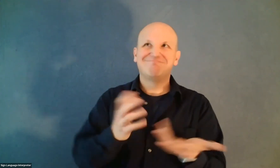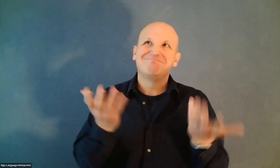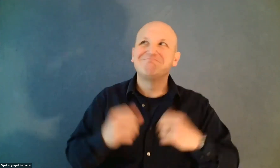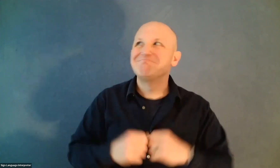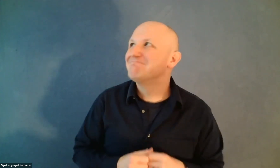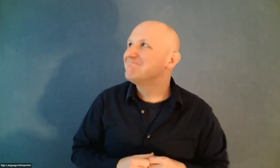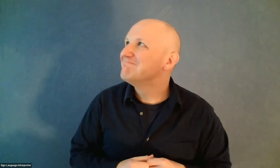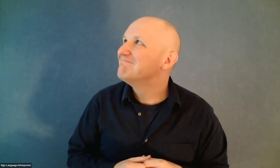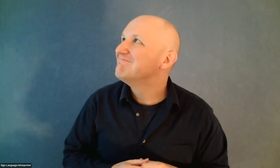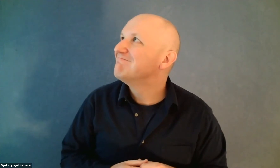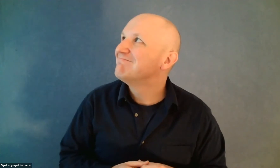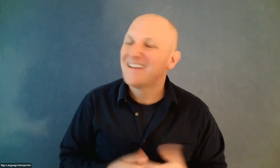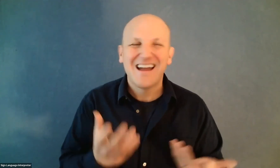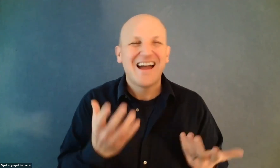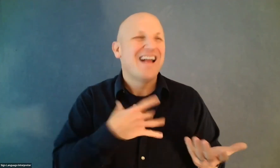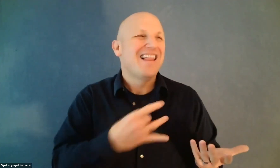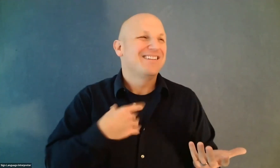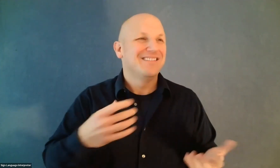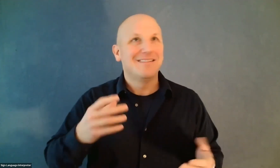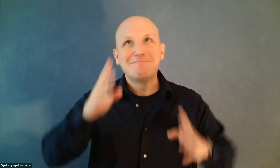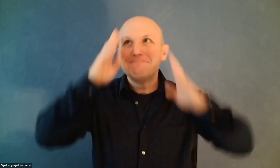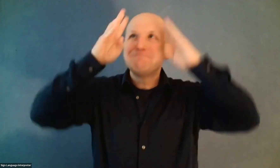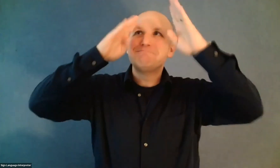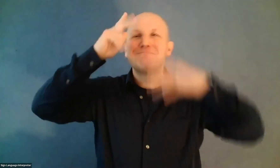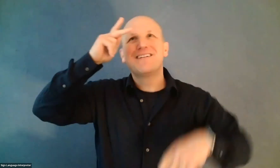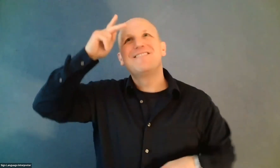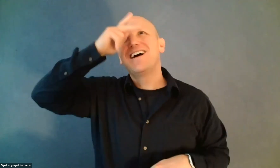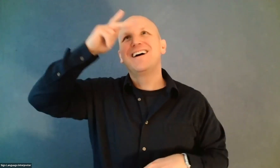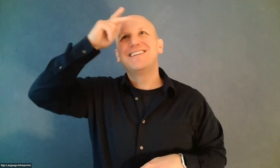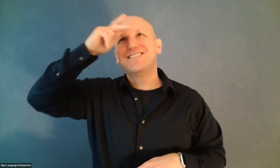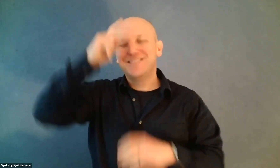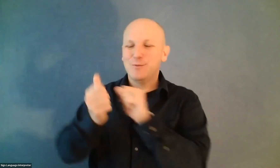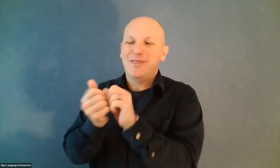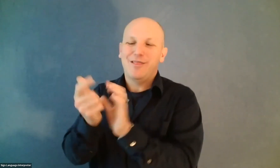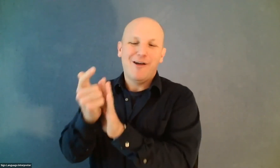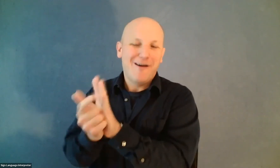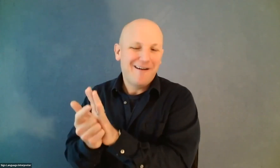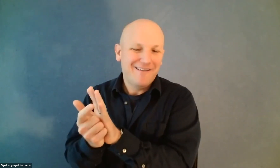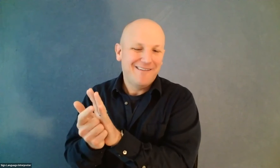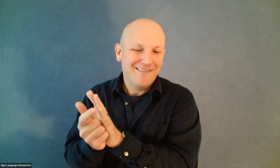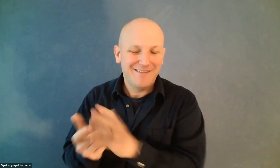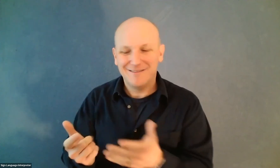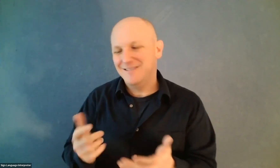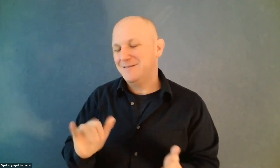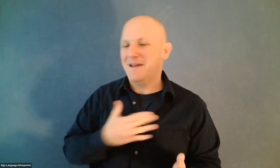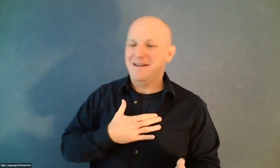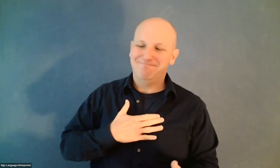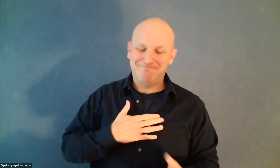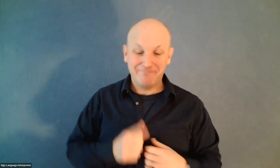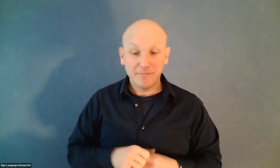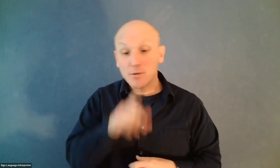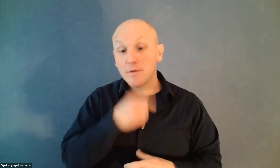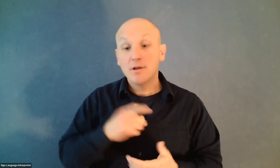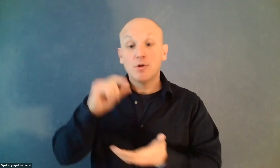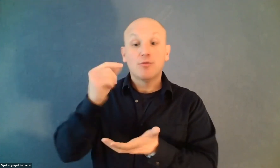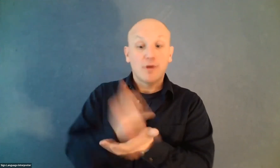to philosophize, I guess, with law and philosophy. And so that's kind of my thing. So yeah, I graduated as a student of distinction